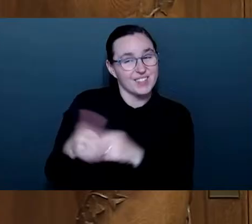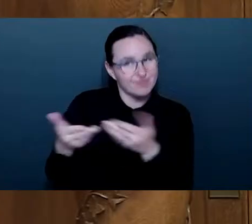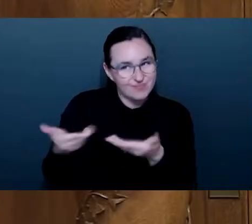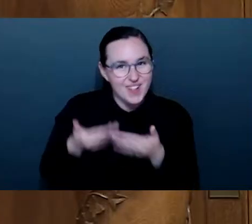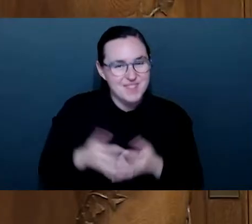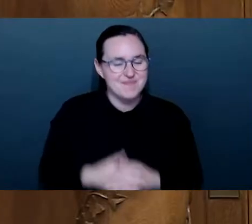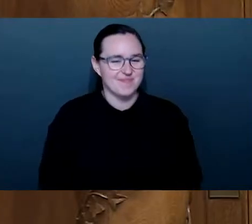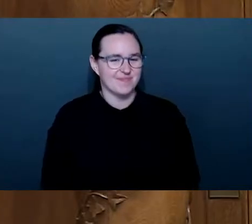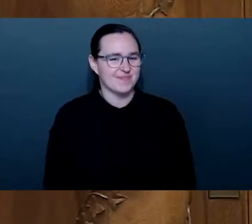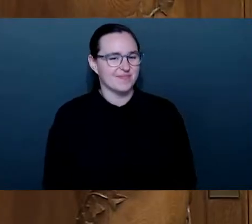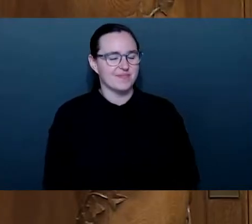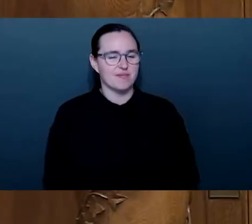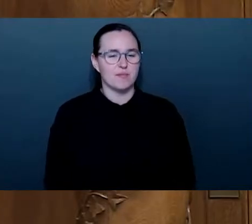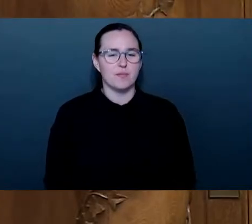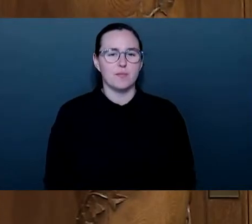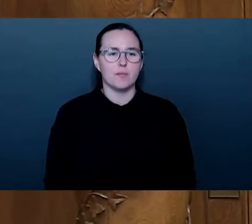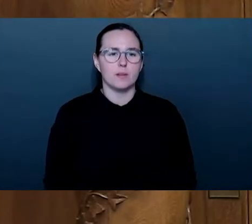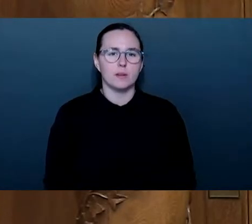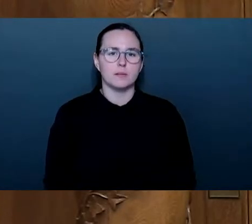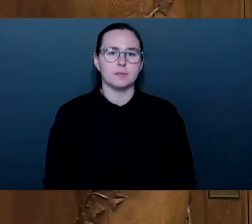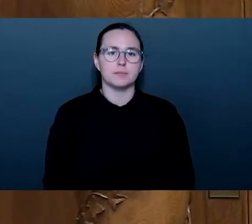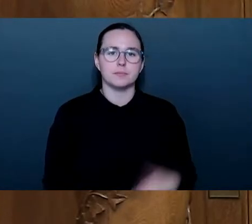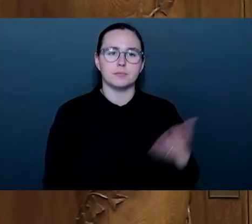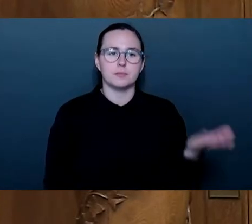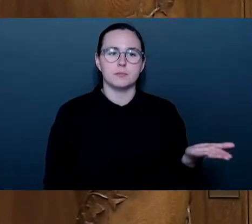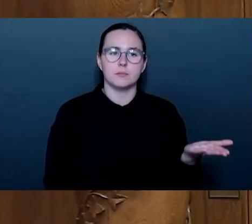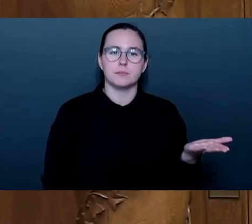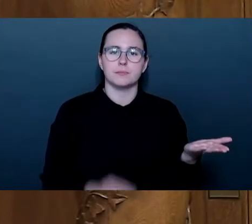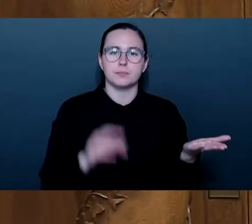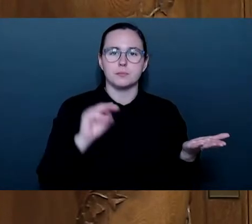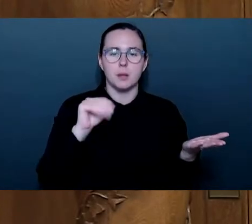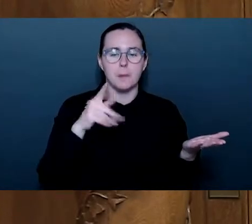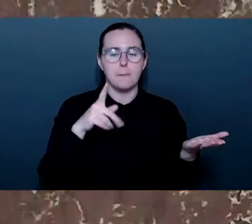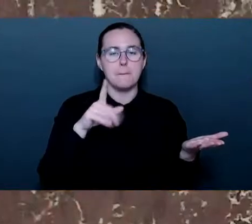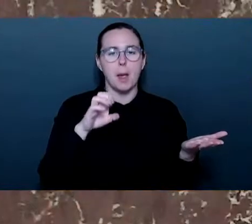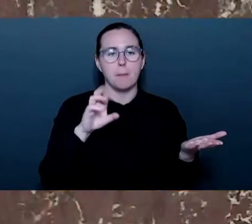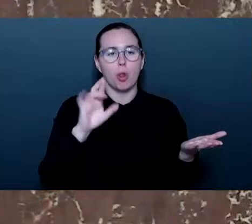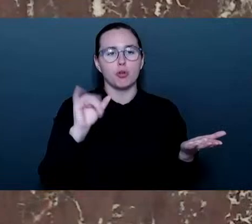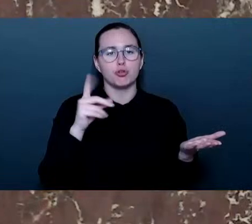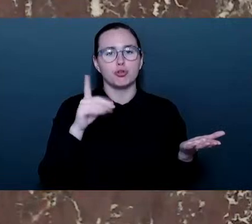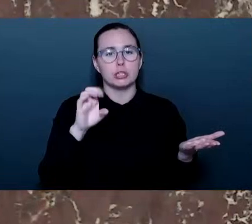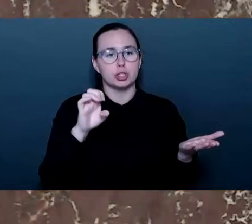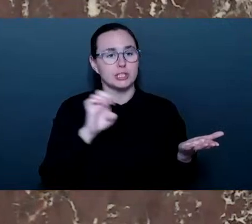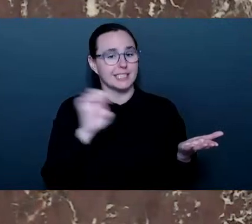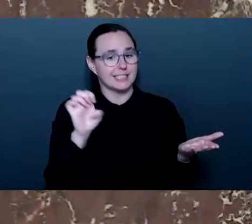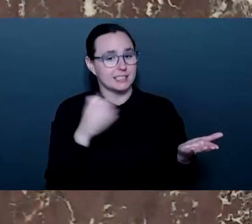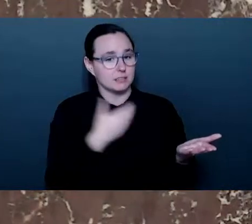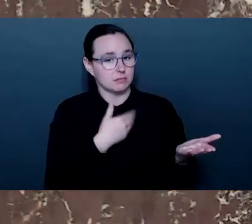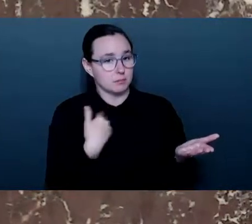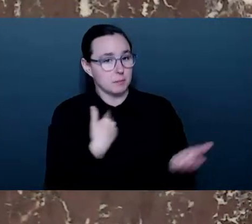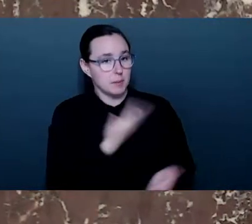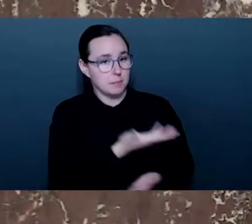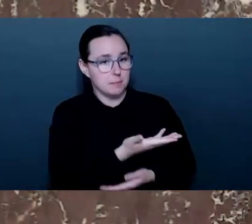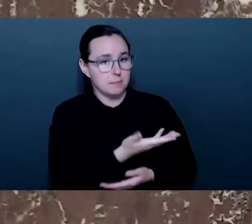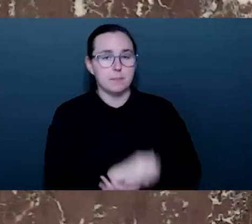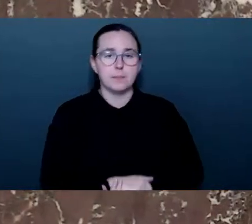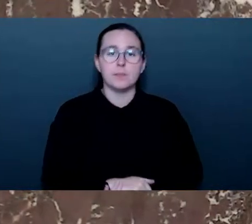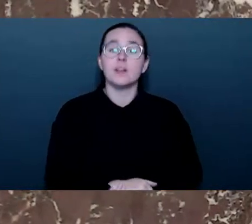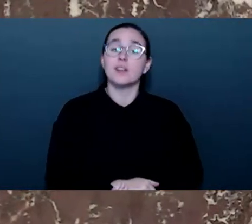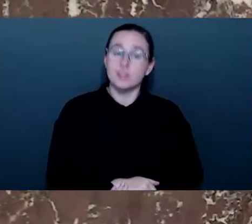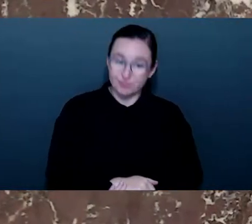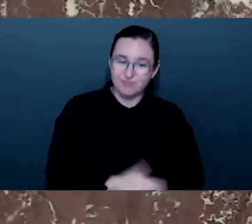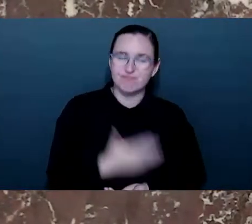Member from Maple Ridge East. Thank you, Mr. Speaker. In the gallery, I have two wonderful friends from